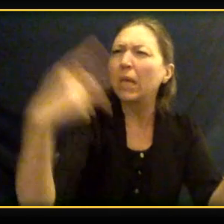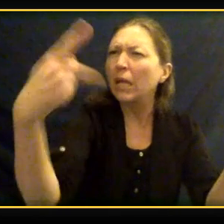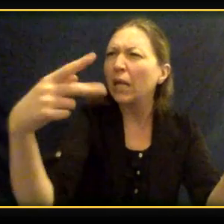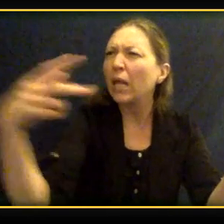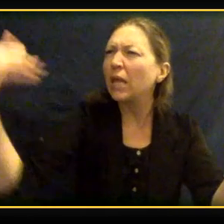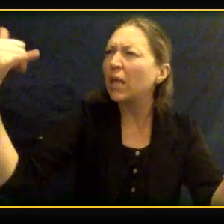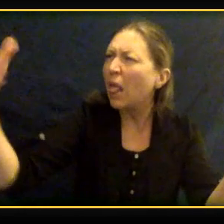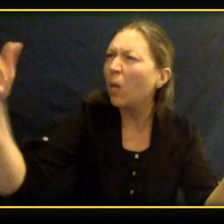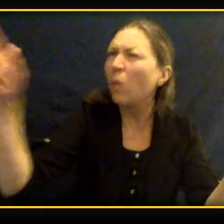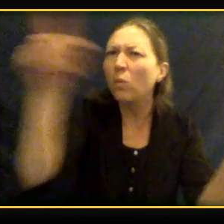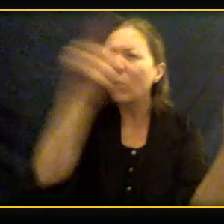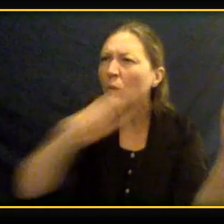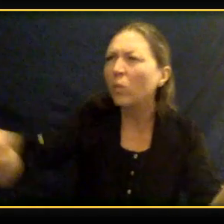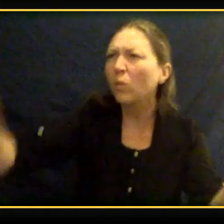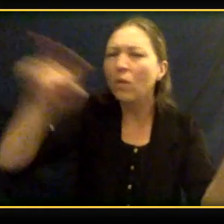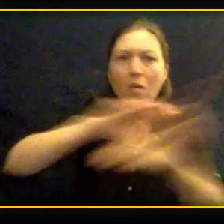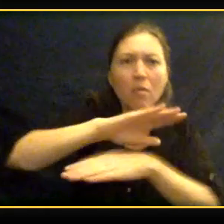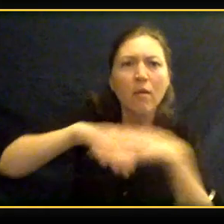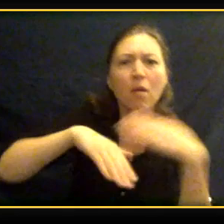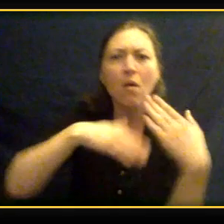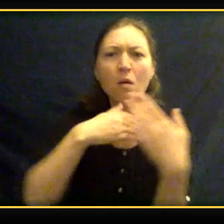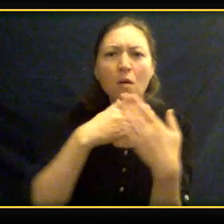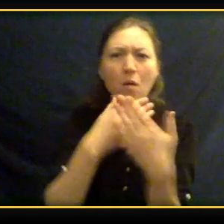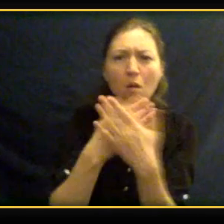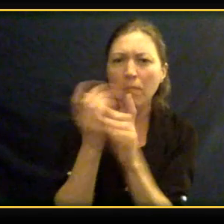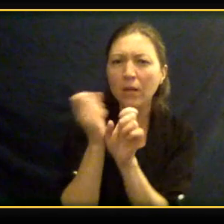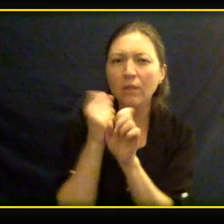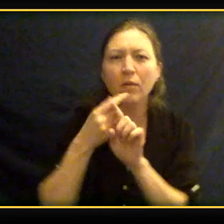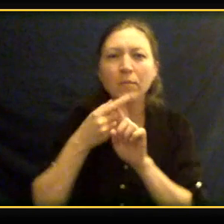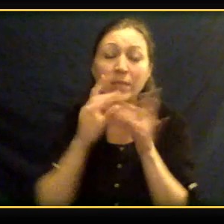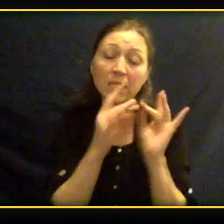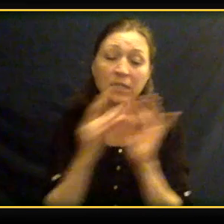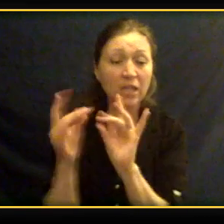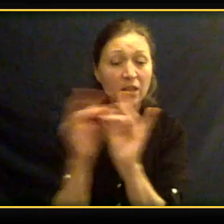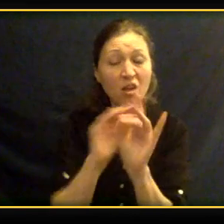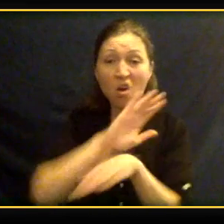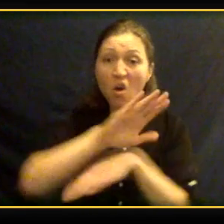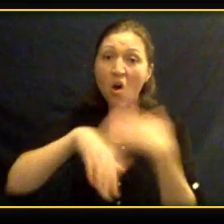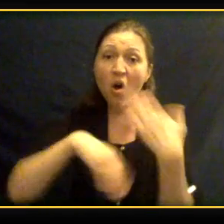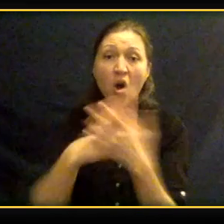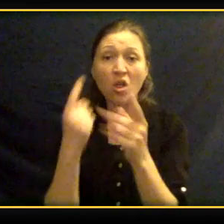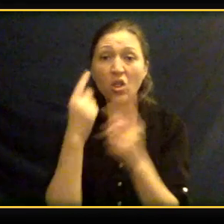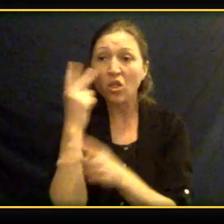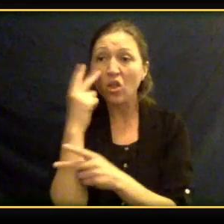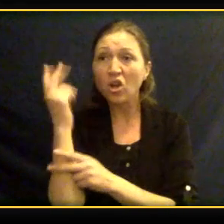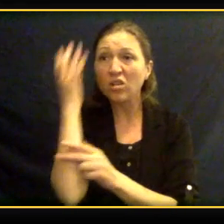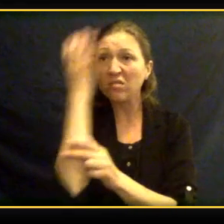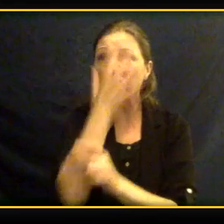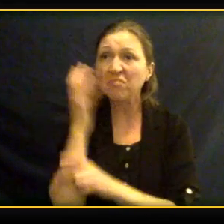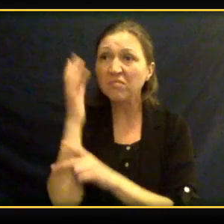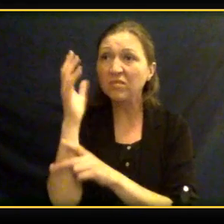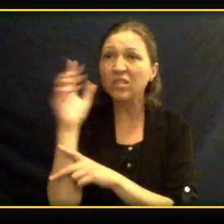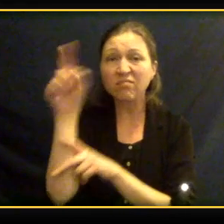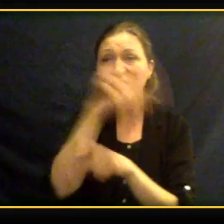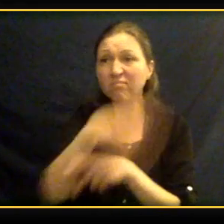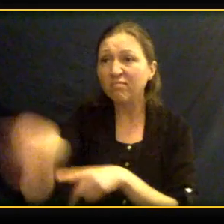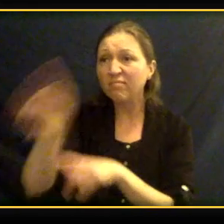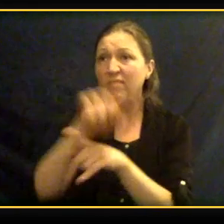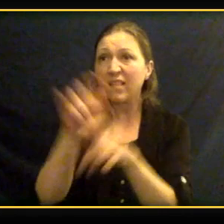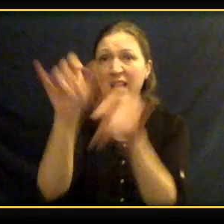one, and they're all made out of ticky-tacky, and they all look just the